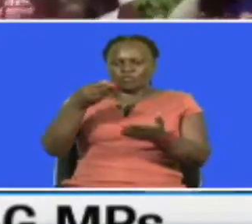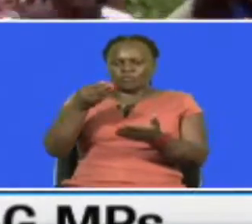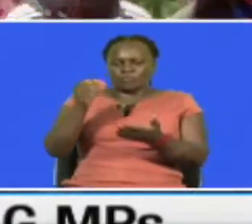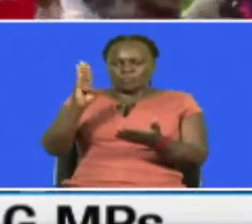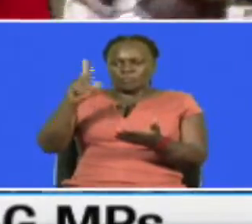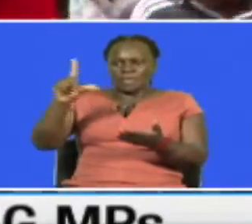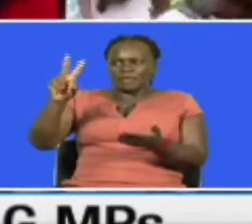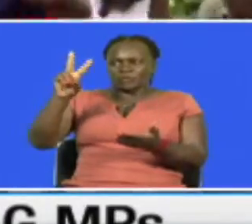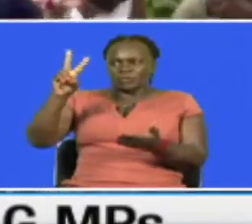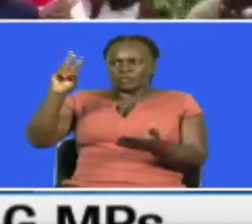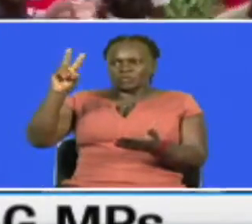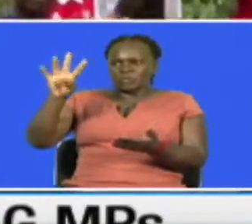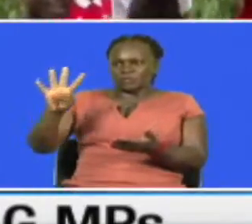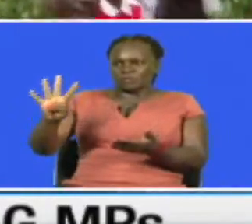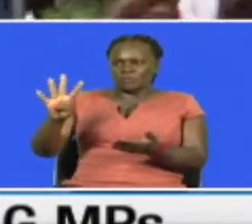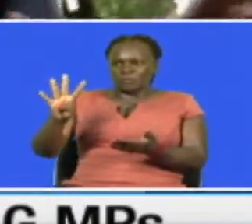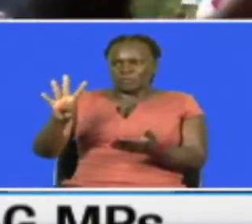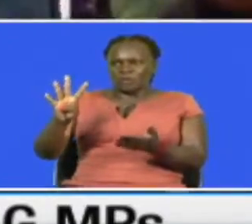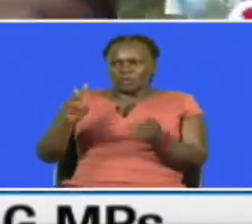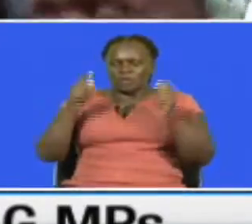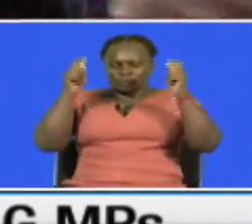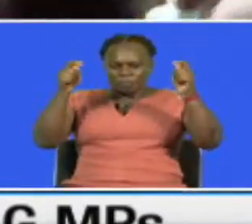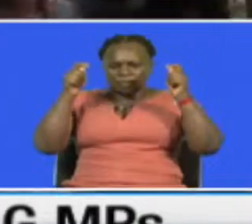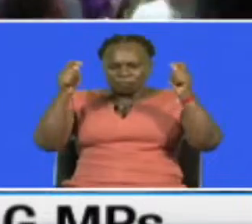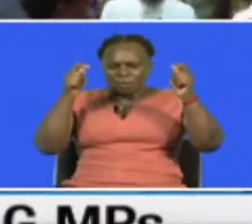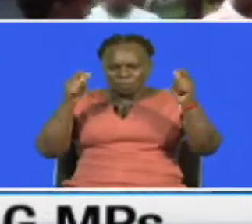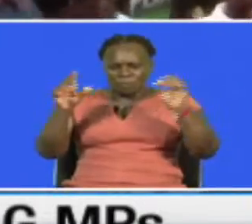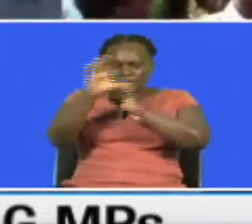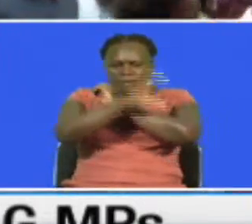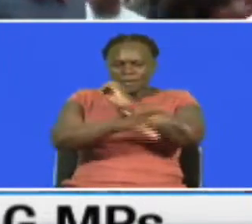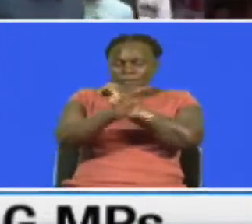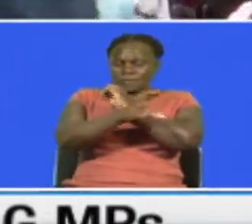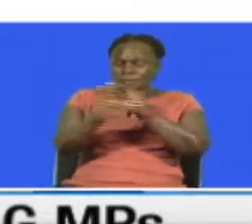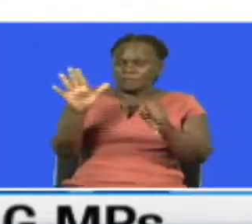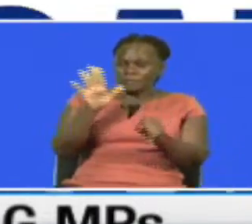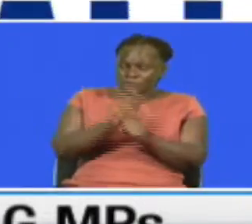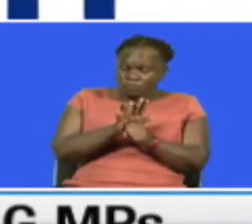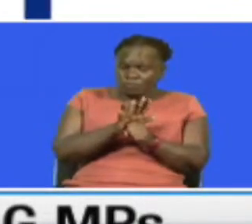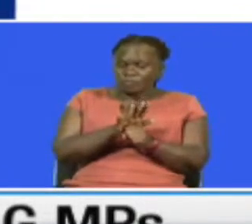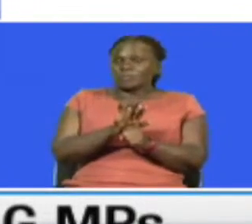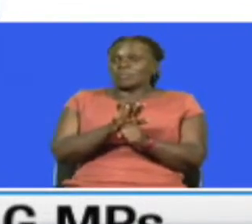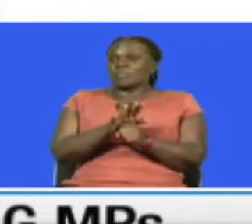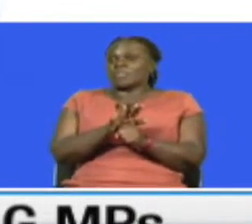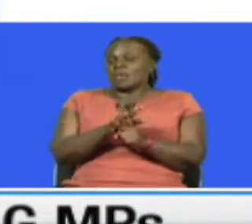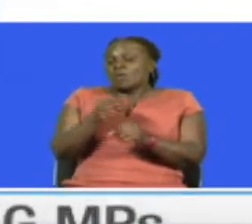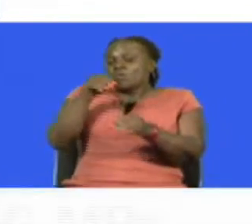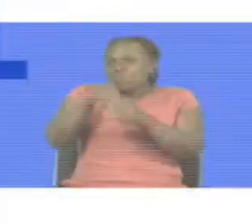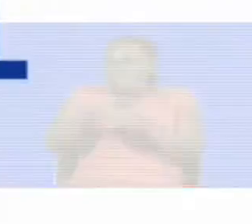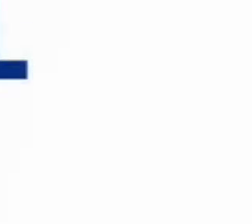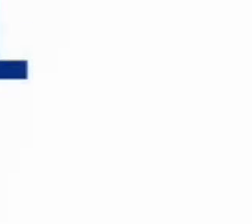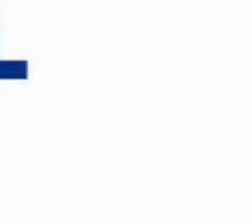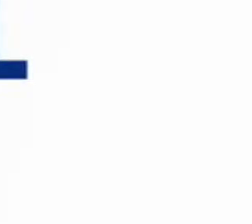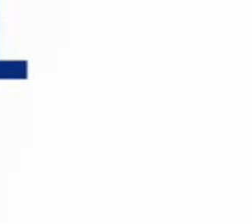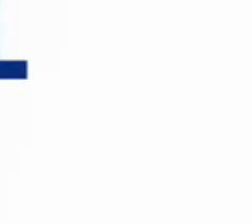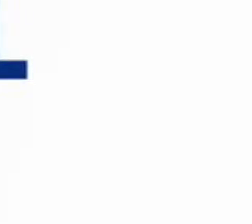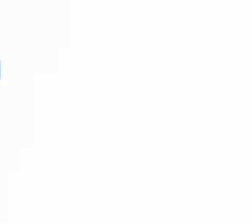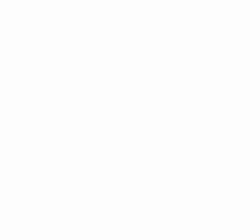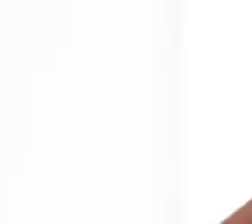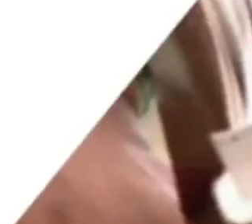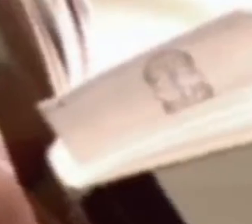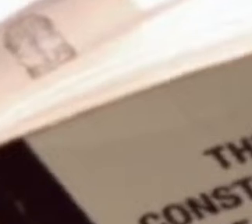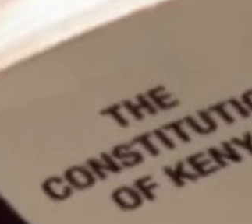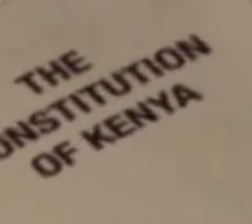Bill 2024 that led to protest across the country. According to insiders within the IEBC Commission,